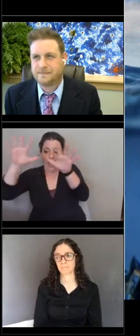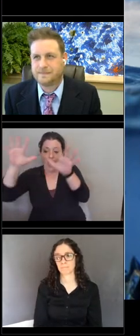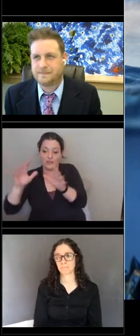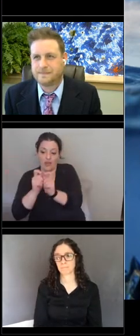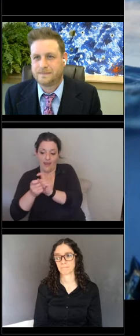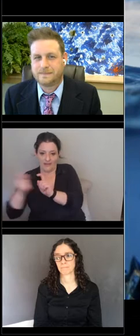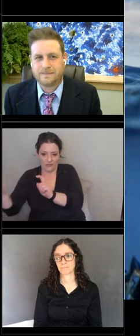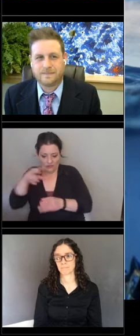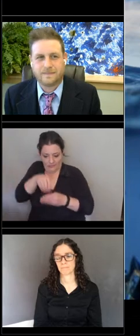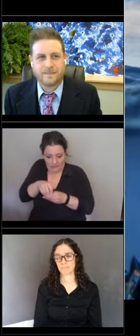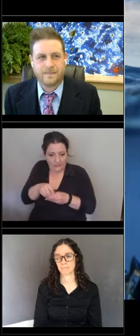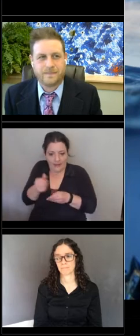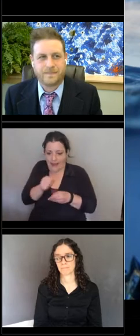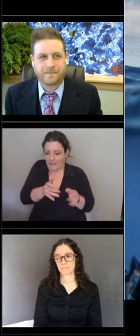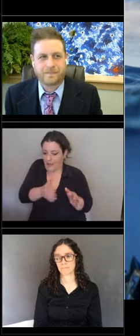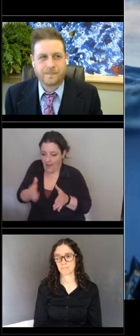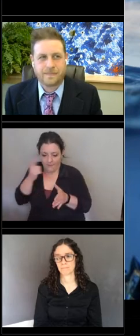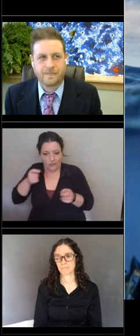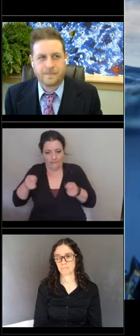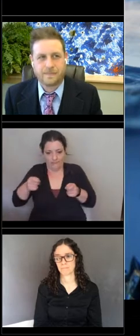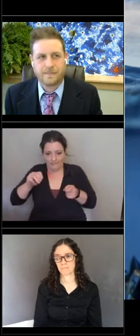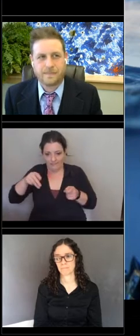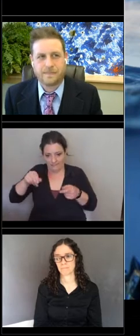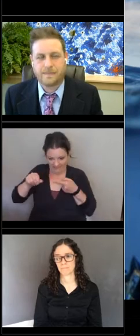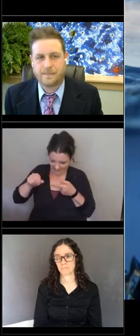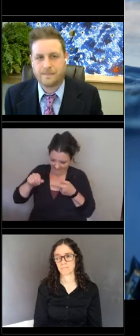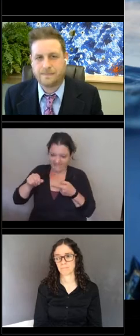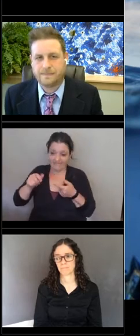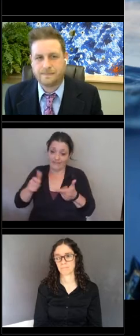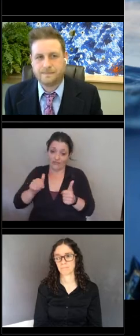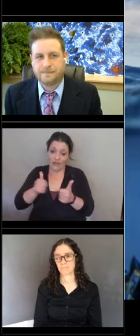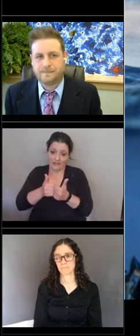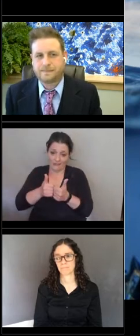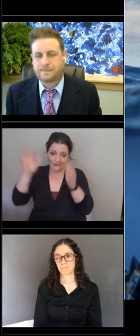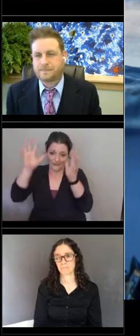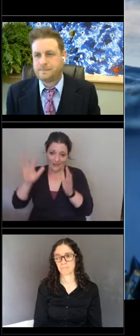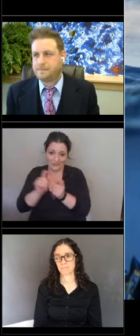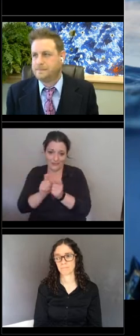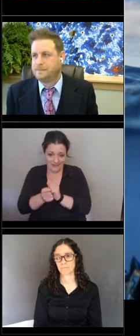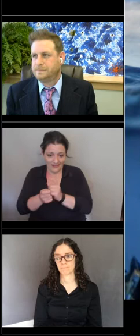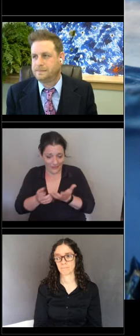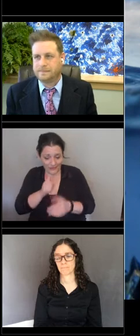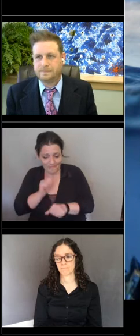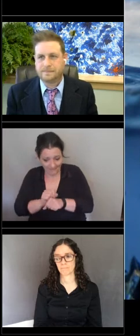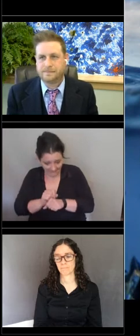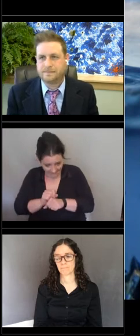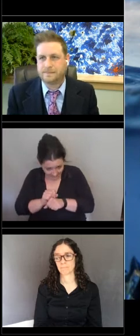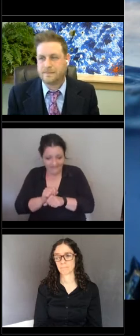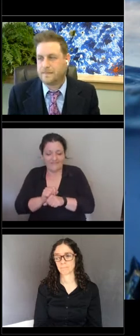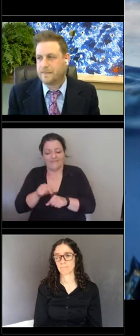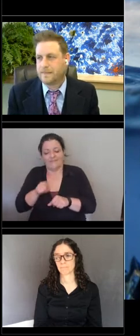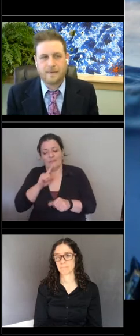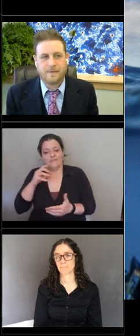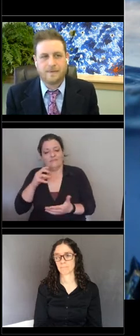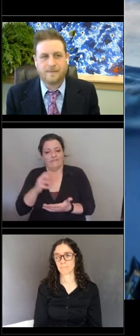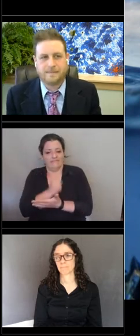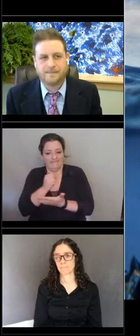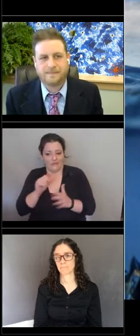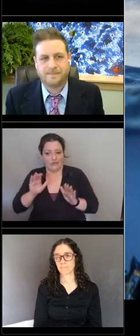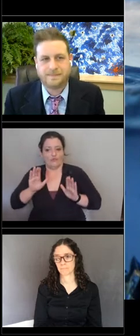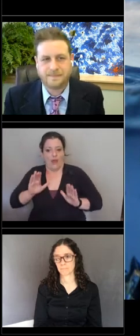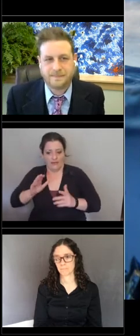Obviously, climate change is one of the huge challenges that marine protected areas face, as do other parts of the ocean. And so this is a great window into